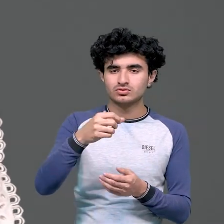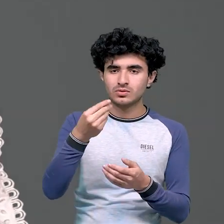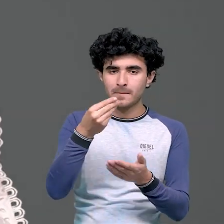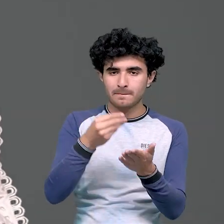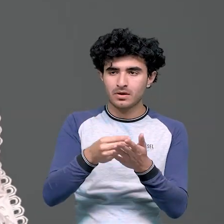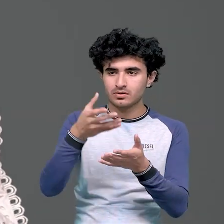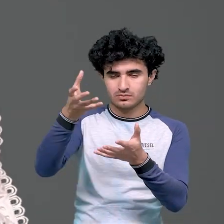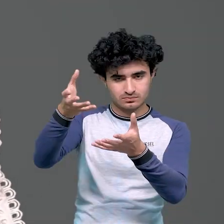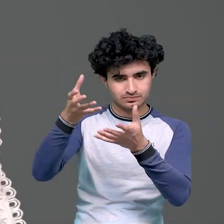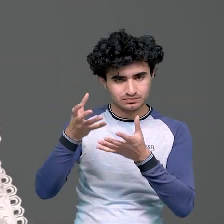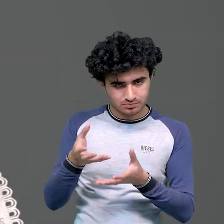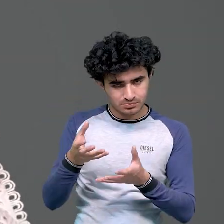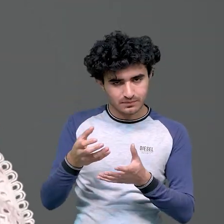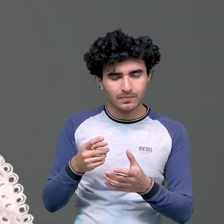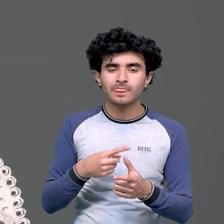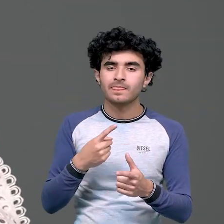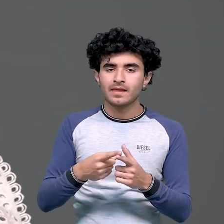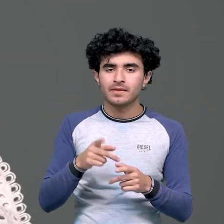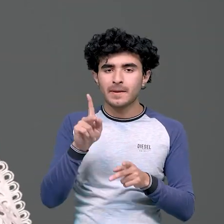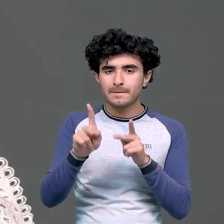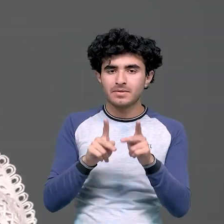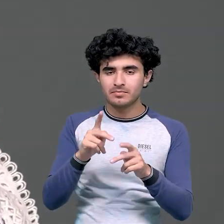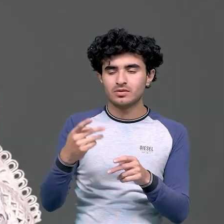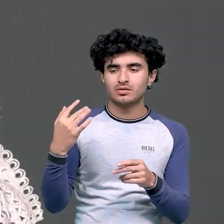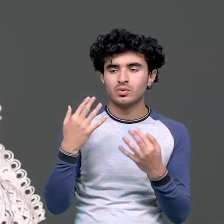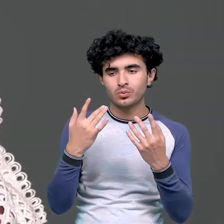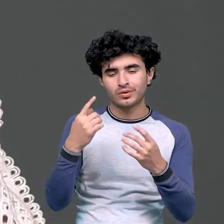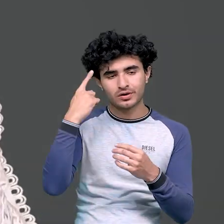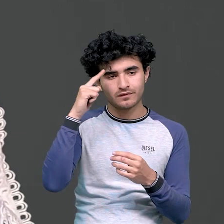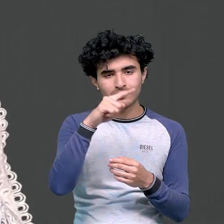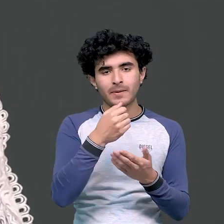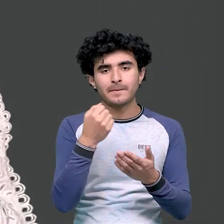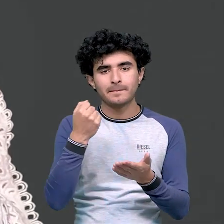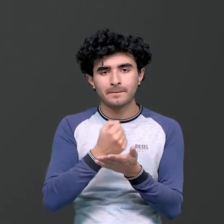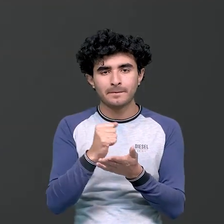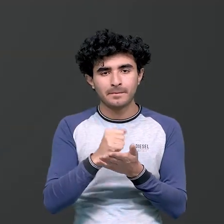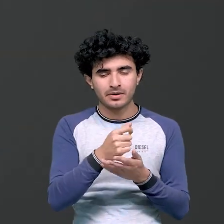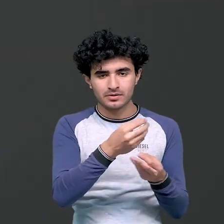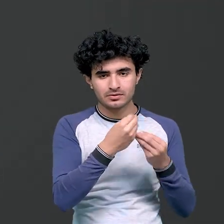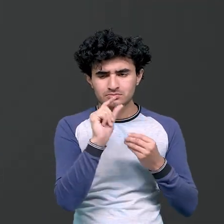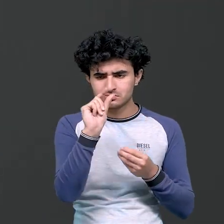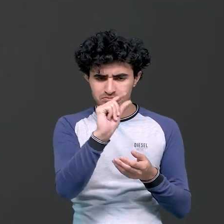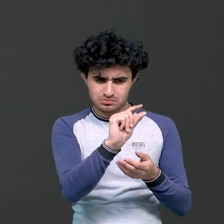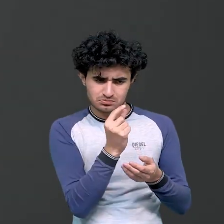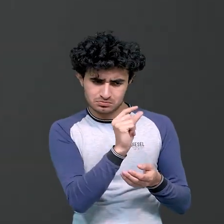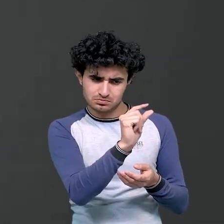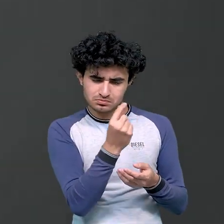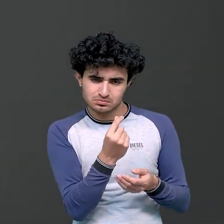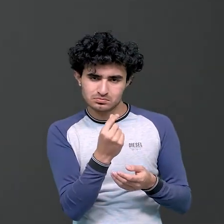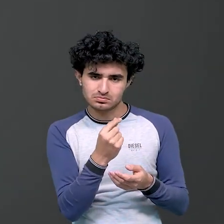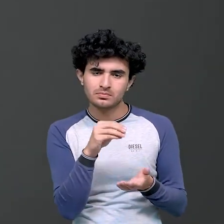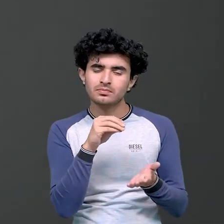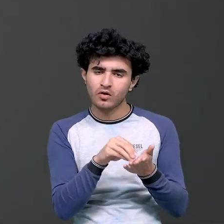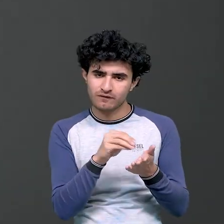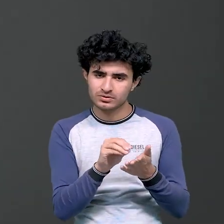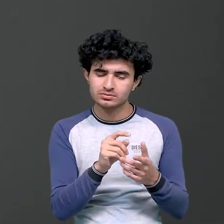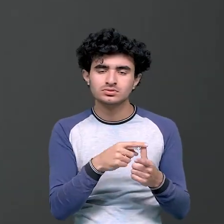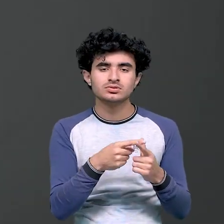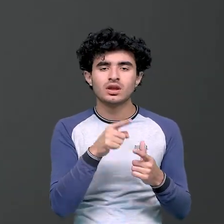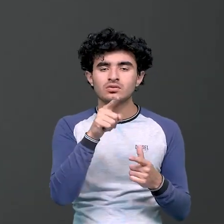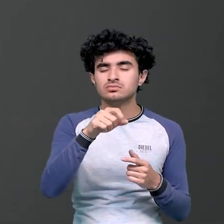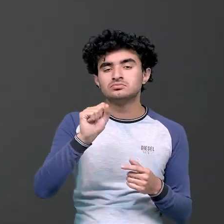you. You can store your cryptocurrency, and then people can, instead of waiting for a bank and having